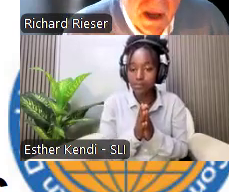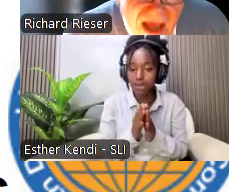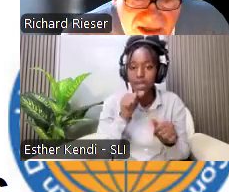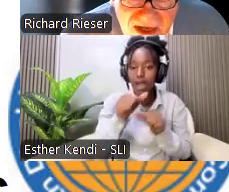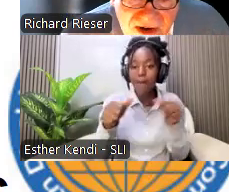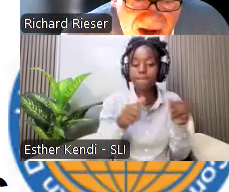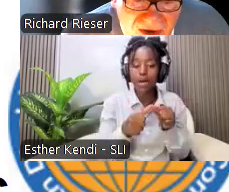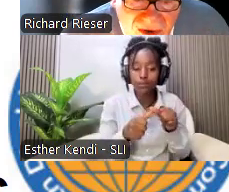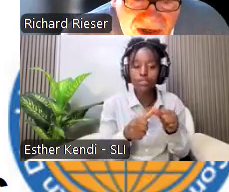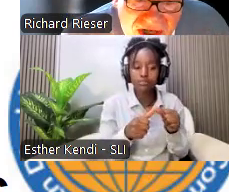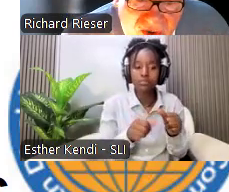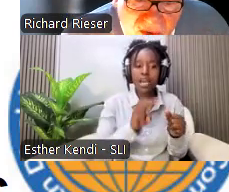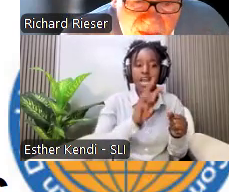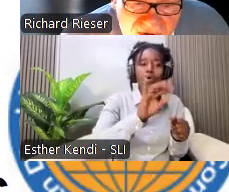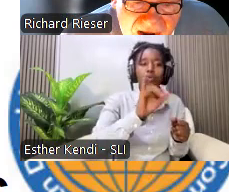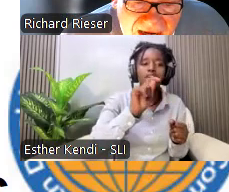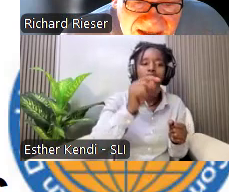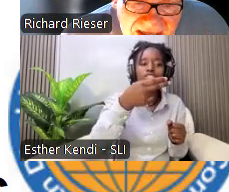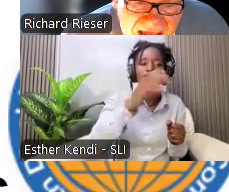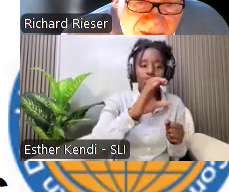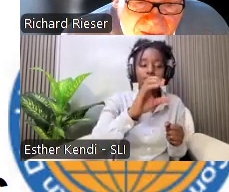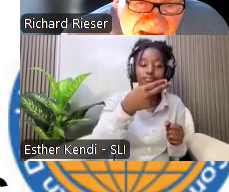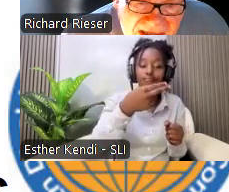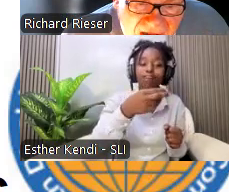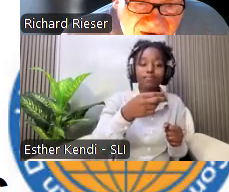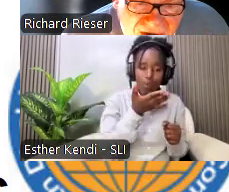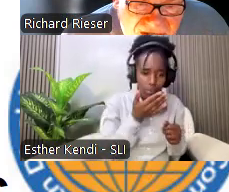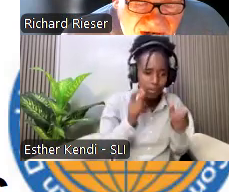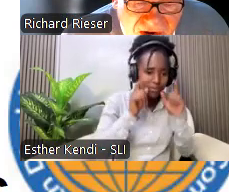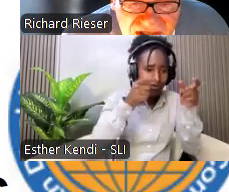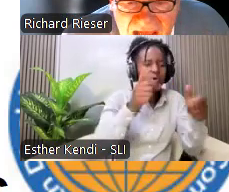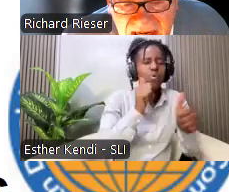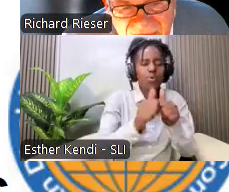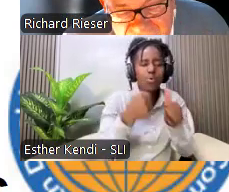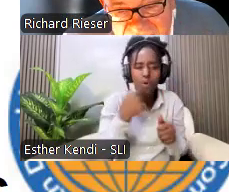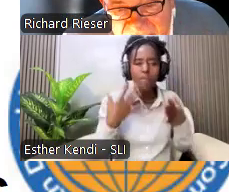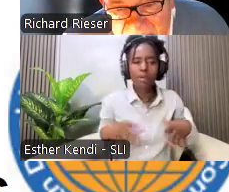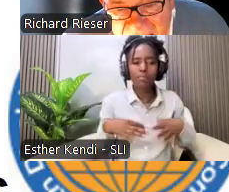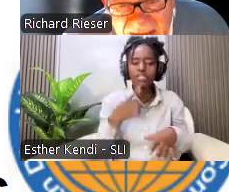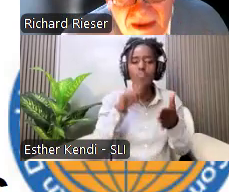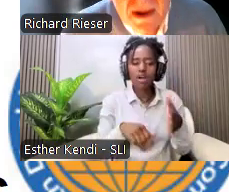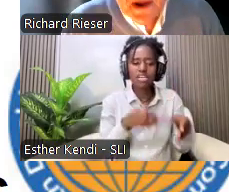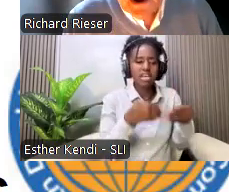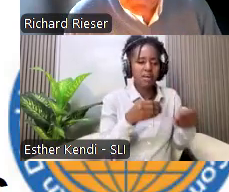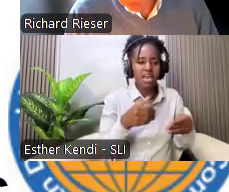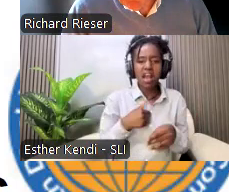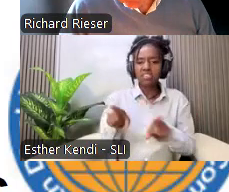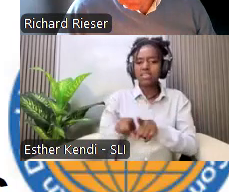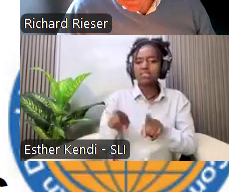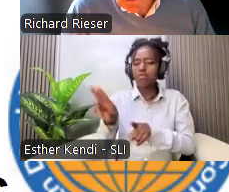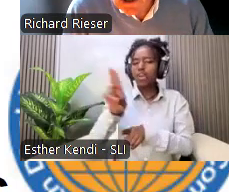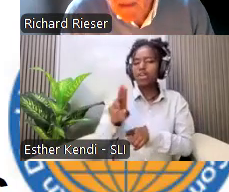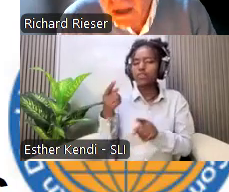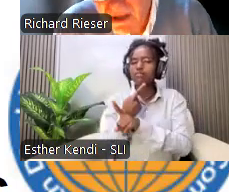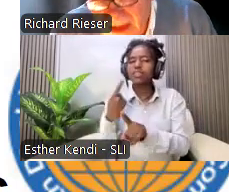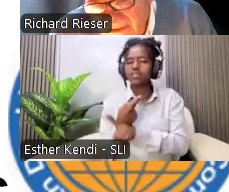witch in Hansel and Gretel, and she's always portrayed as disabled, bent over, using a crutch, and visually impaired. But more